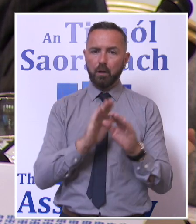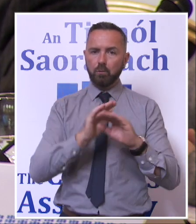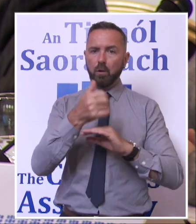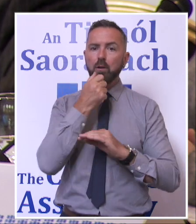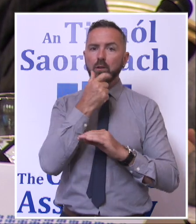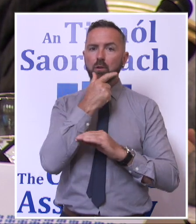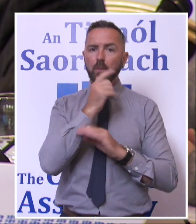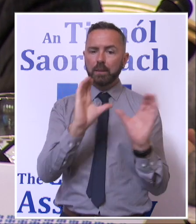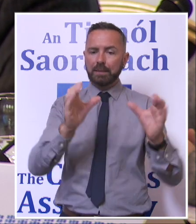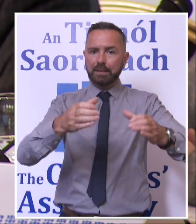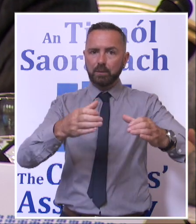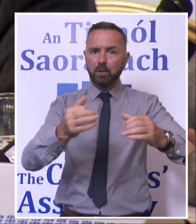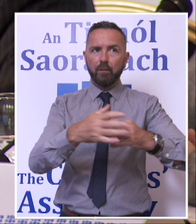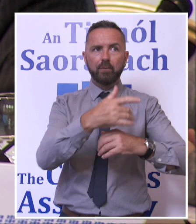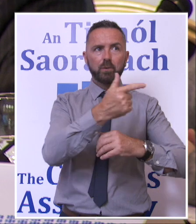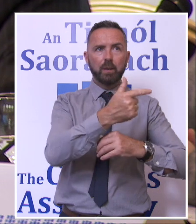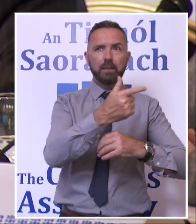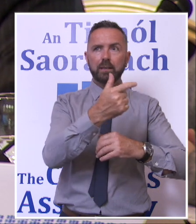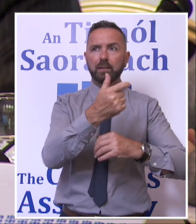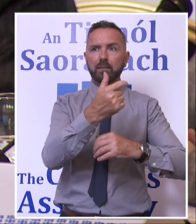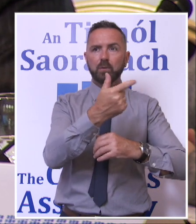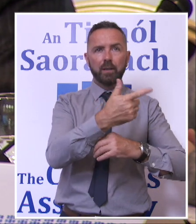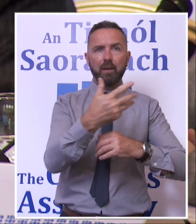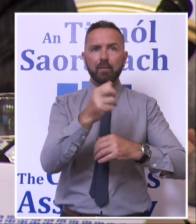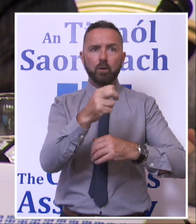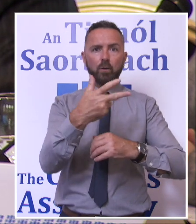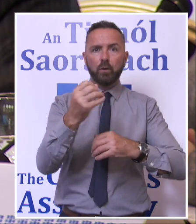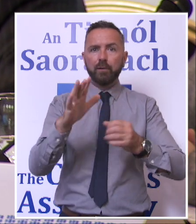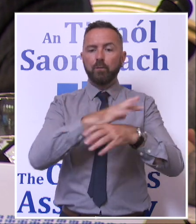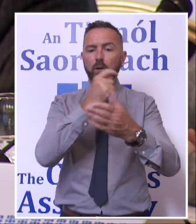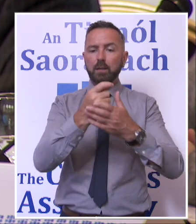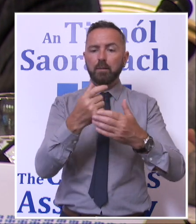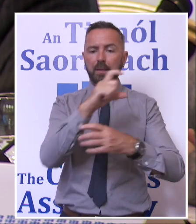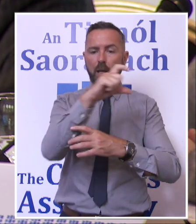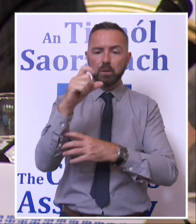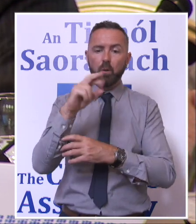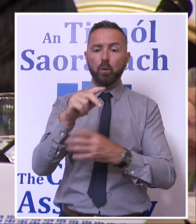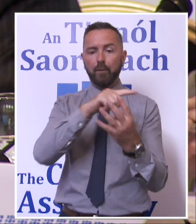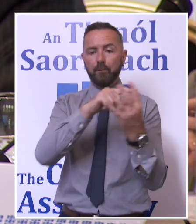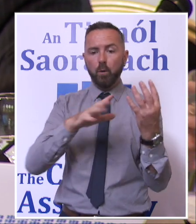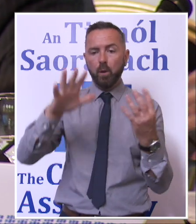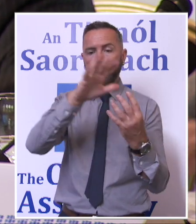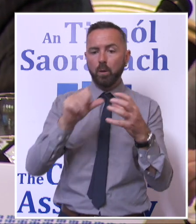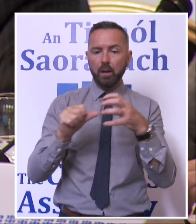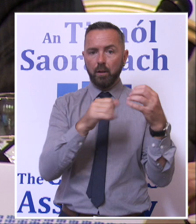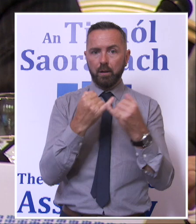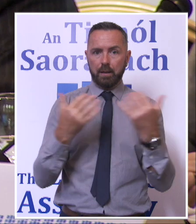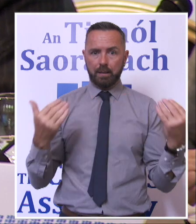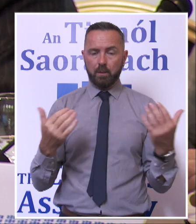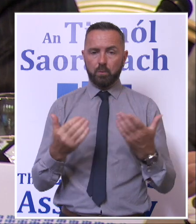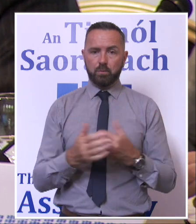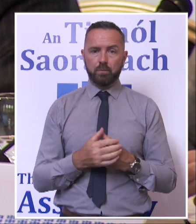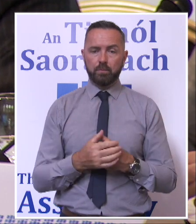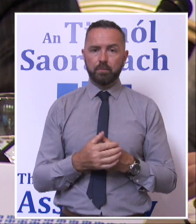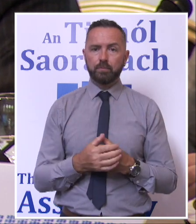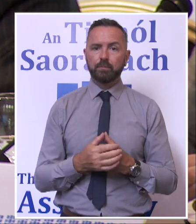20 or 30 or 25 or 35 full-time councillors, or 4 local authority-based constituencies suggested by